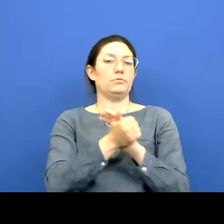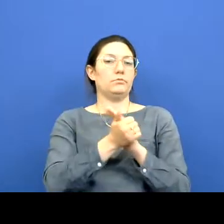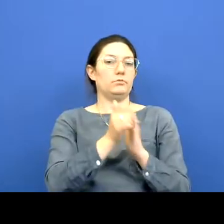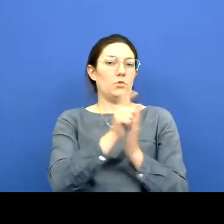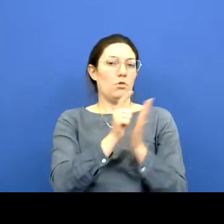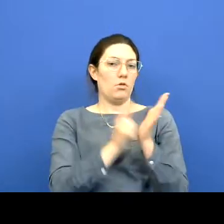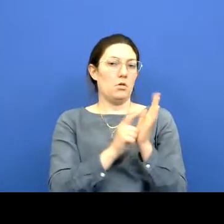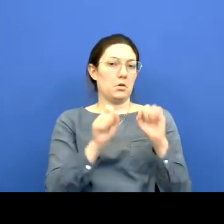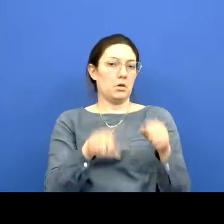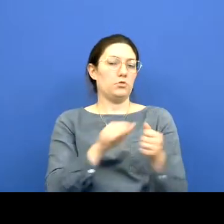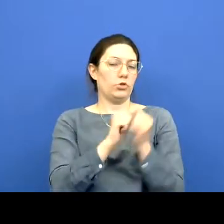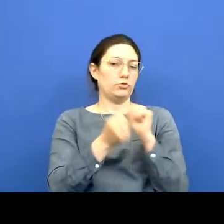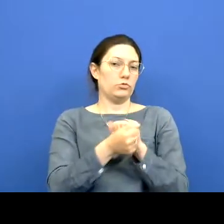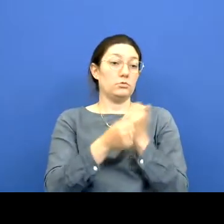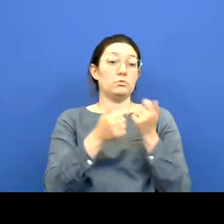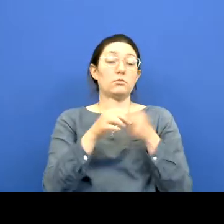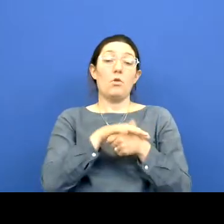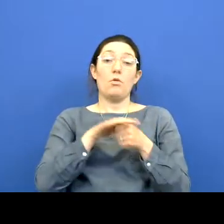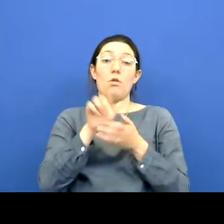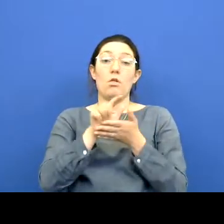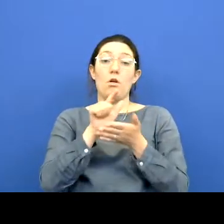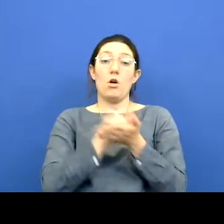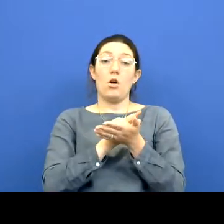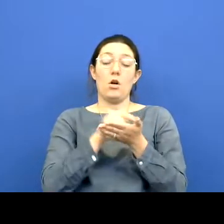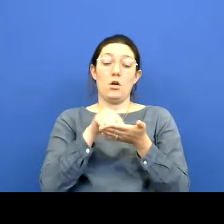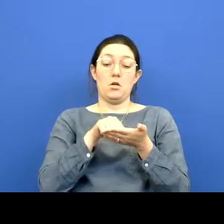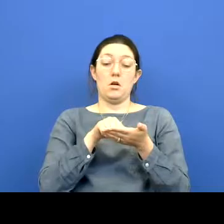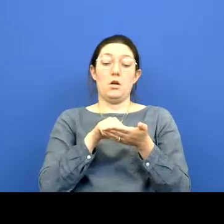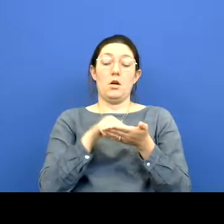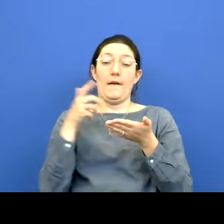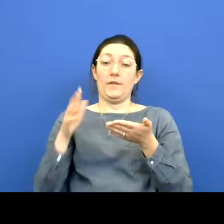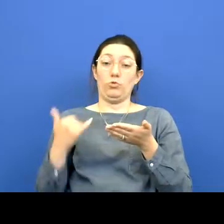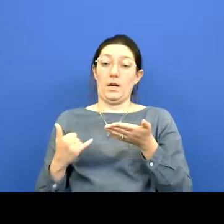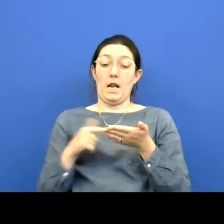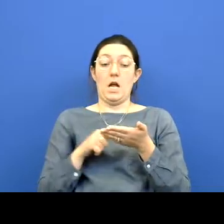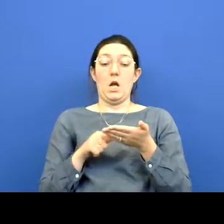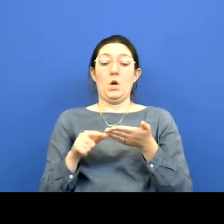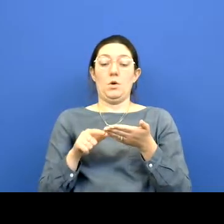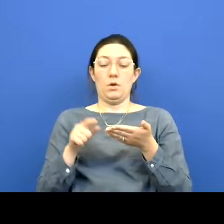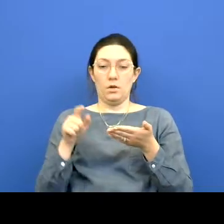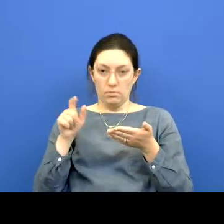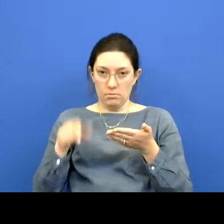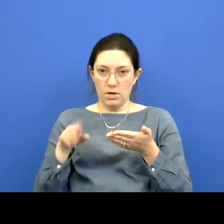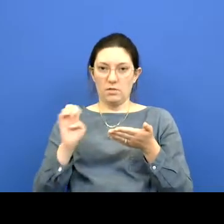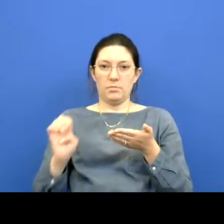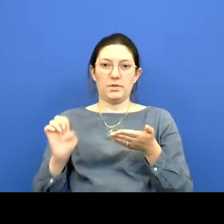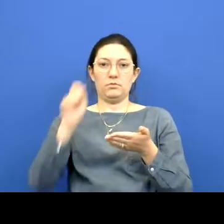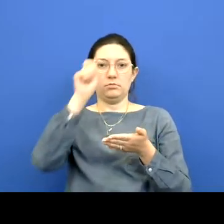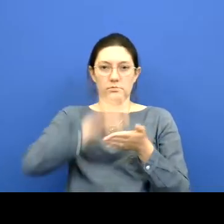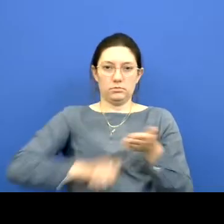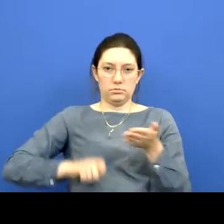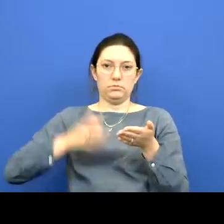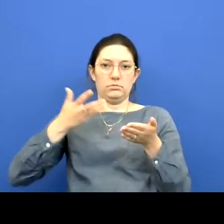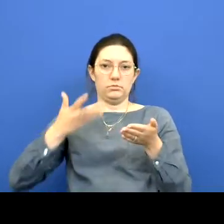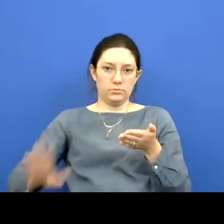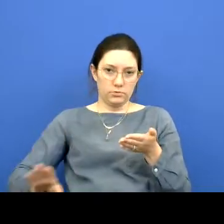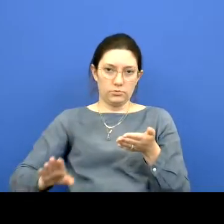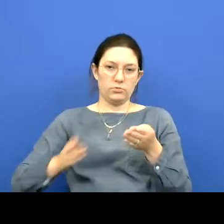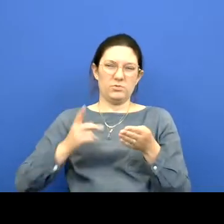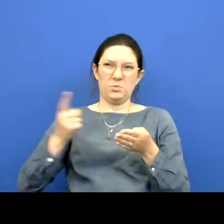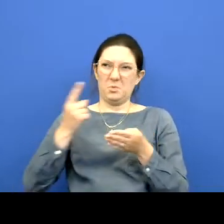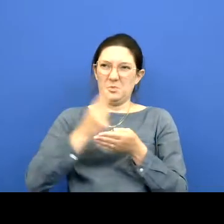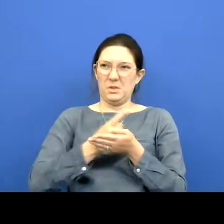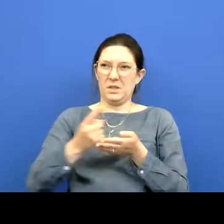because the local law in its finished form has to be on our desks. I think it's 1 week or